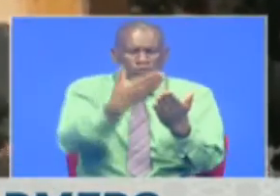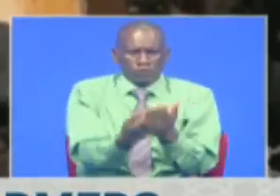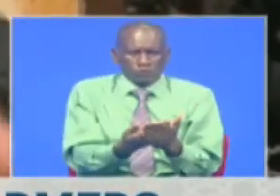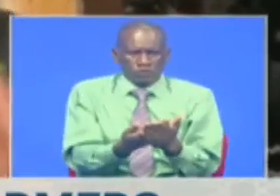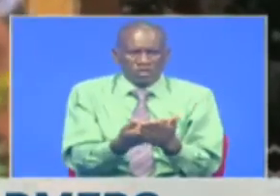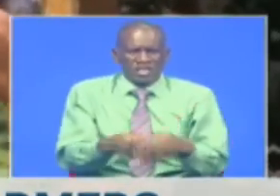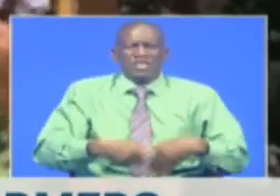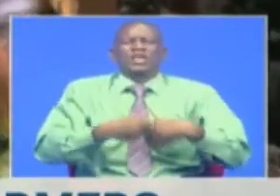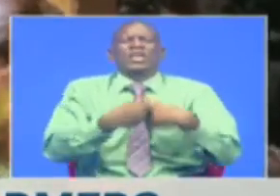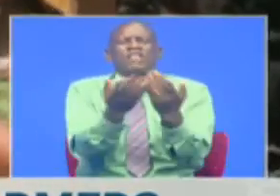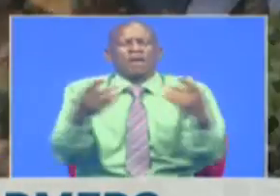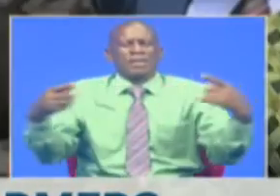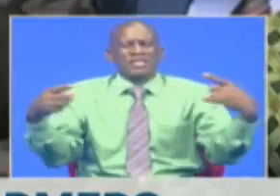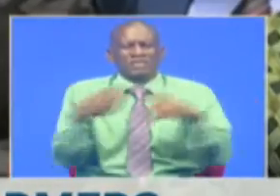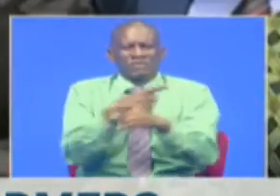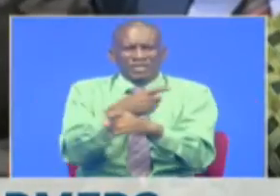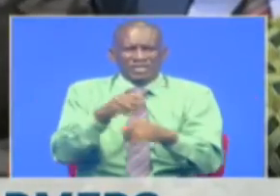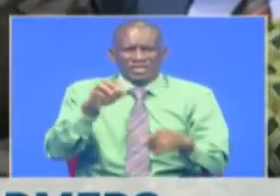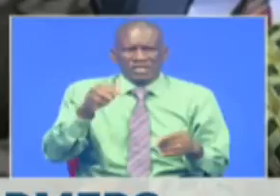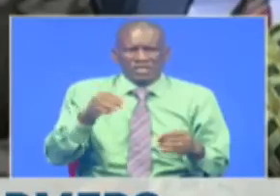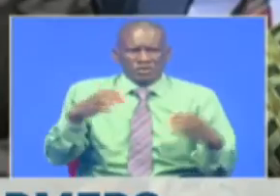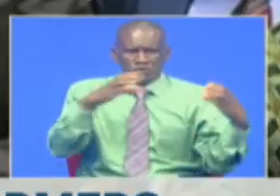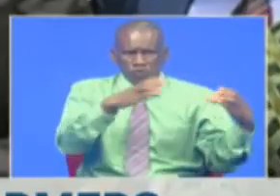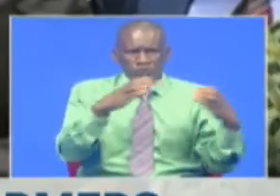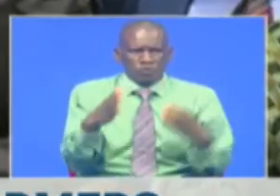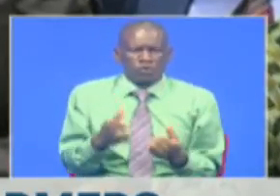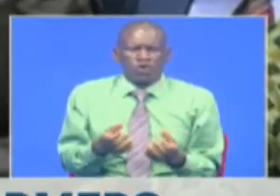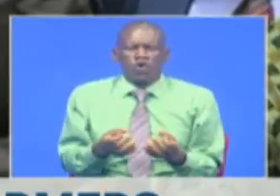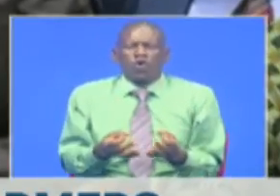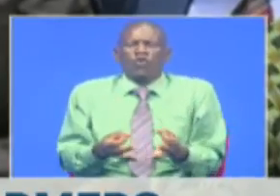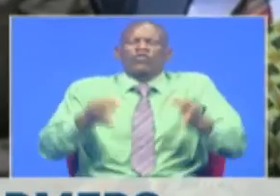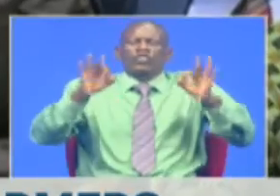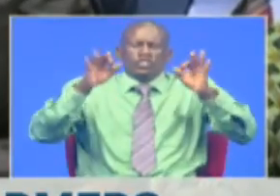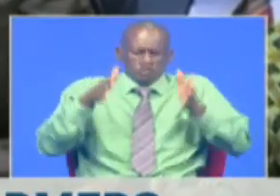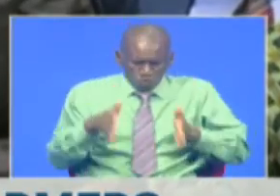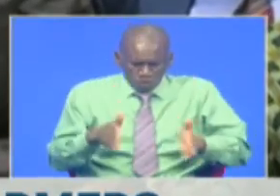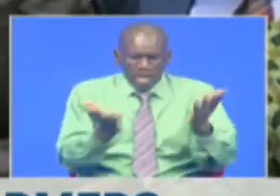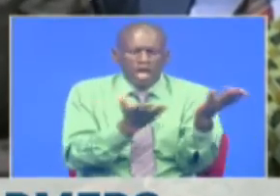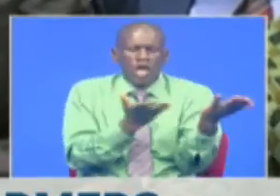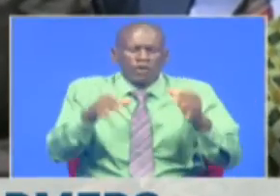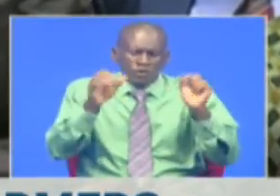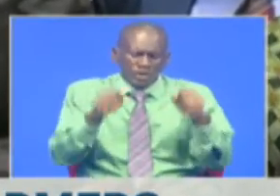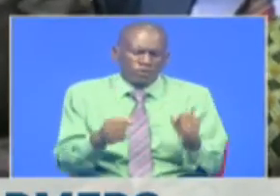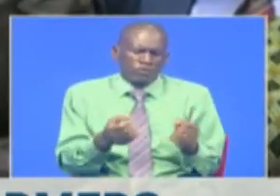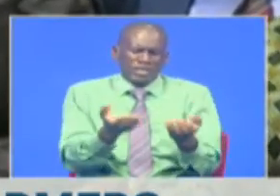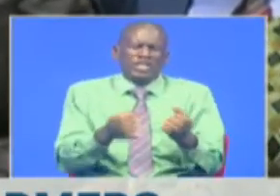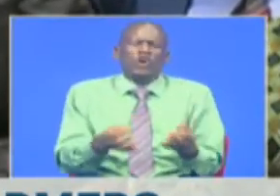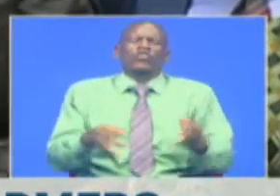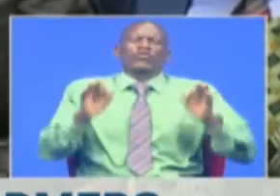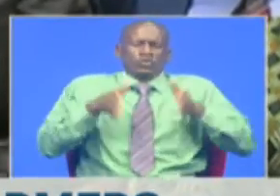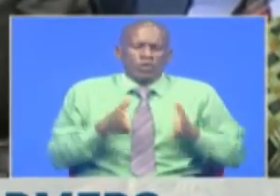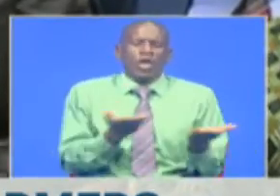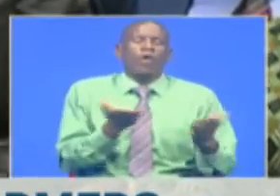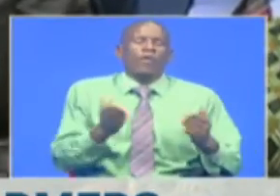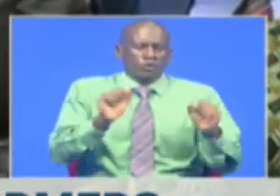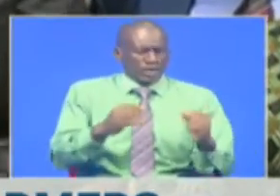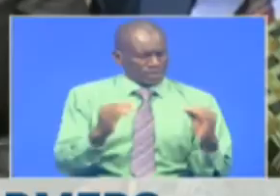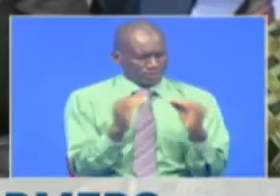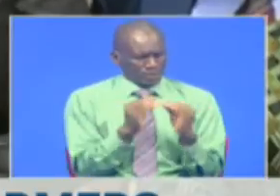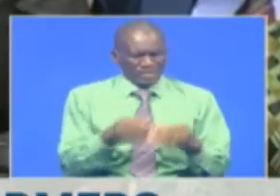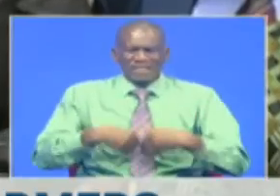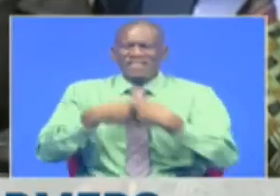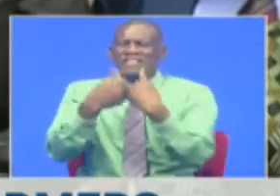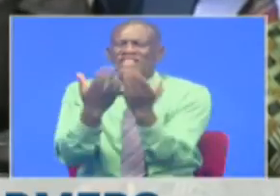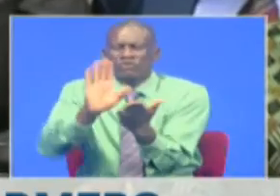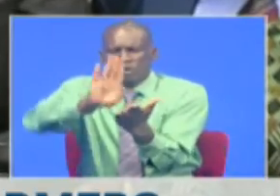by different proponents. A formal avenue where you can sit down, present your reaction, and be assured